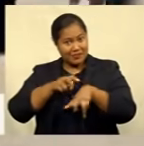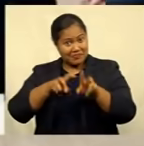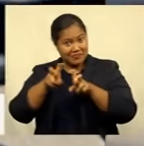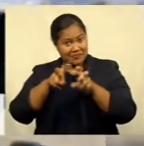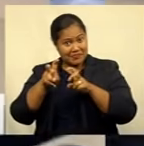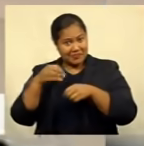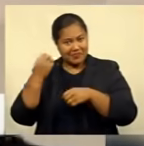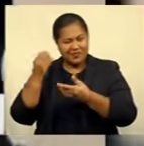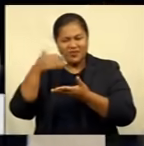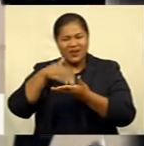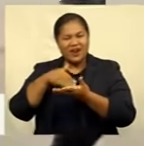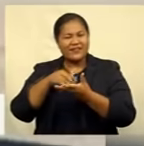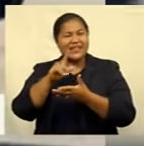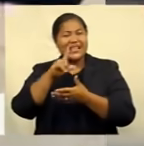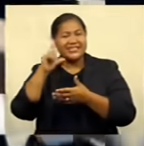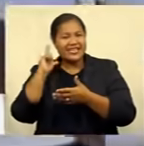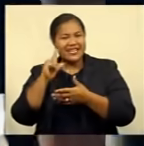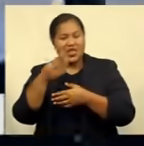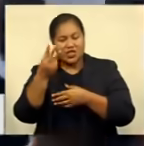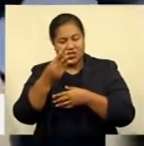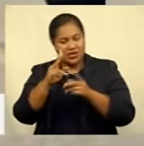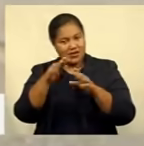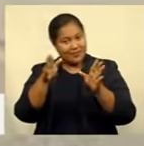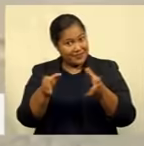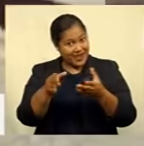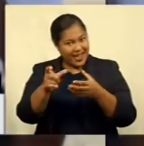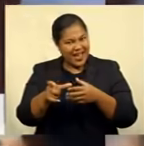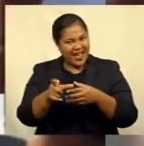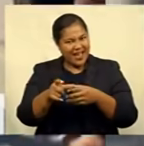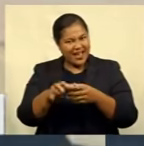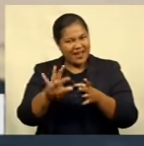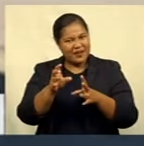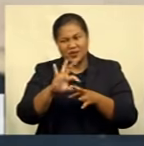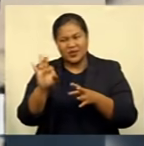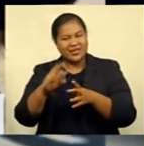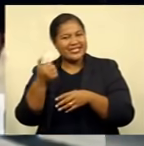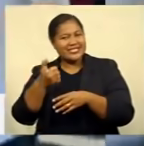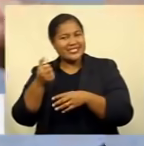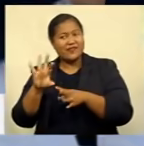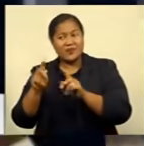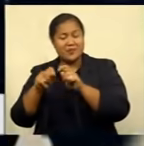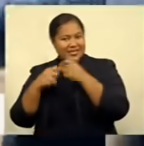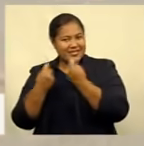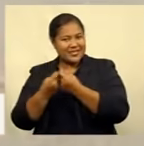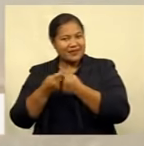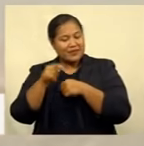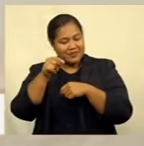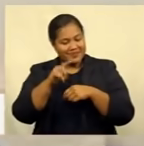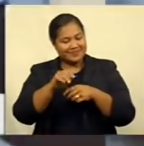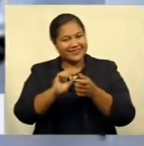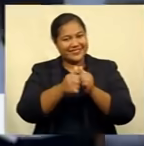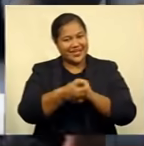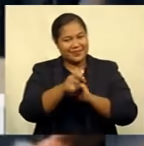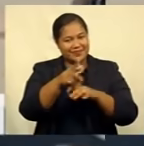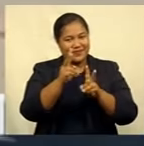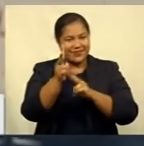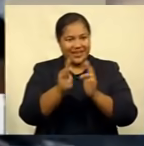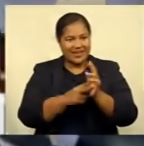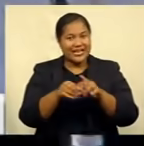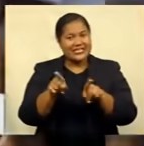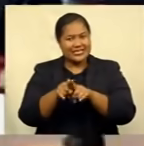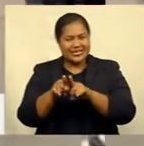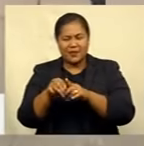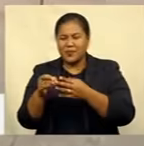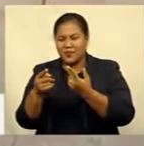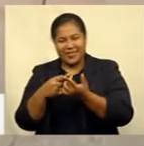the village yesterday. Only 13 players instead of 16 from the Fiji 7 squad are in the Games village, and the same goes for the